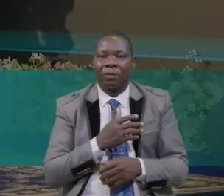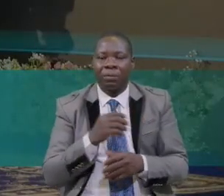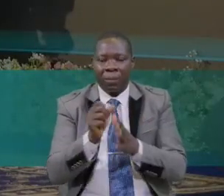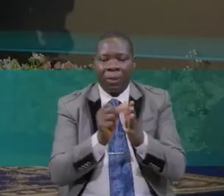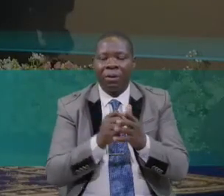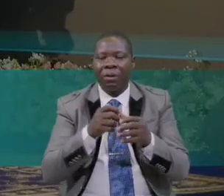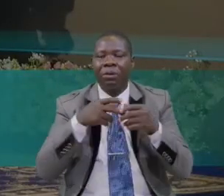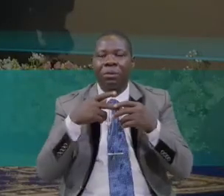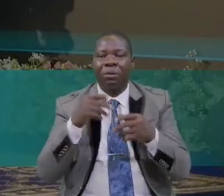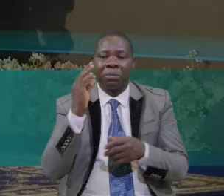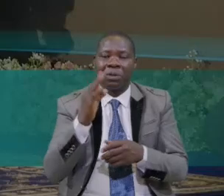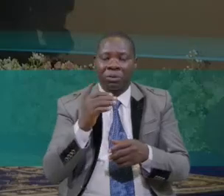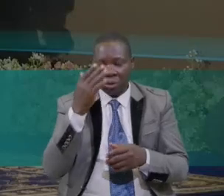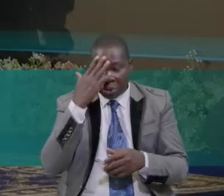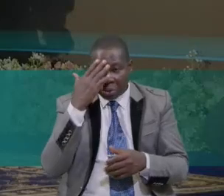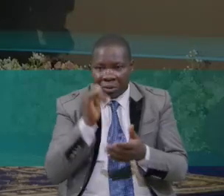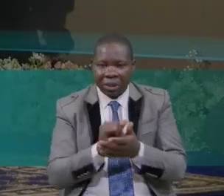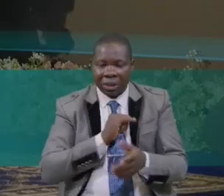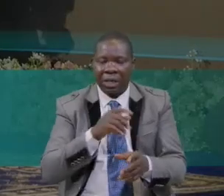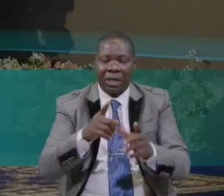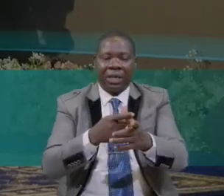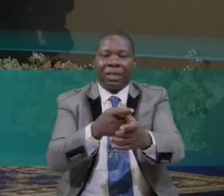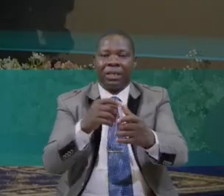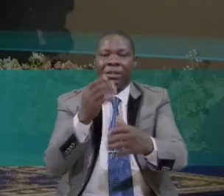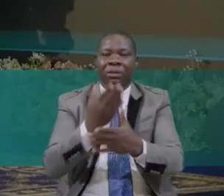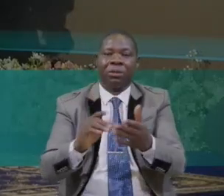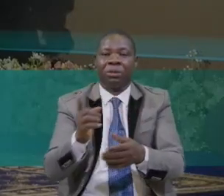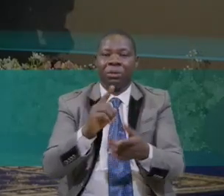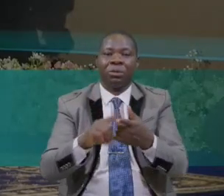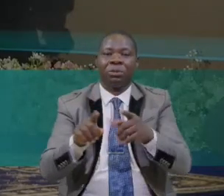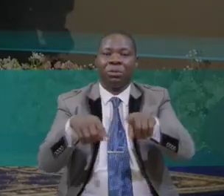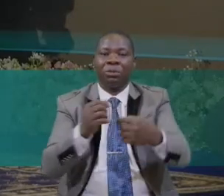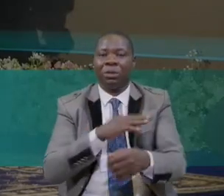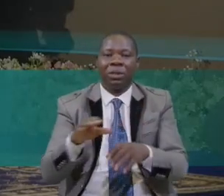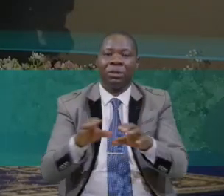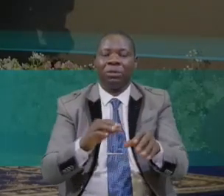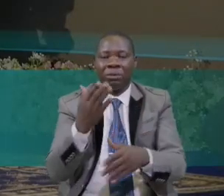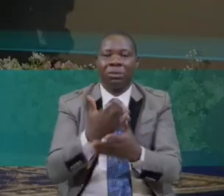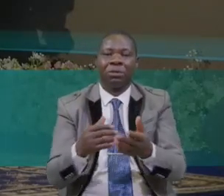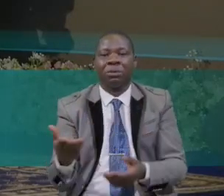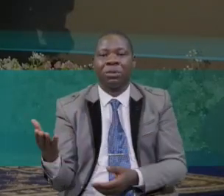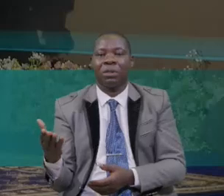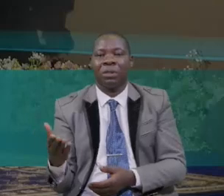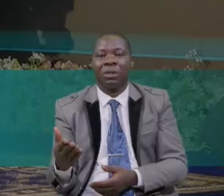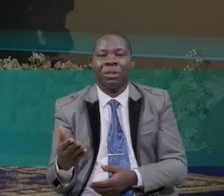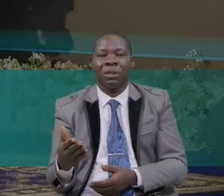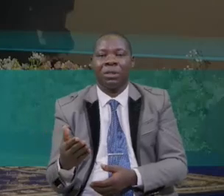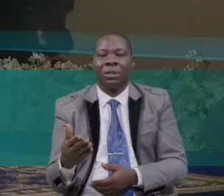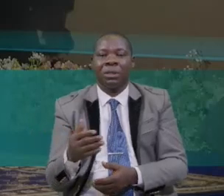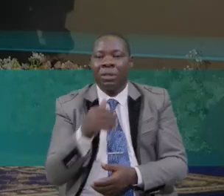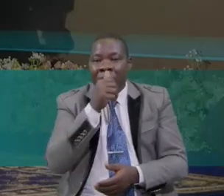knew that I ran somewhere to go and do something secret and private to